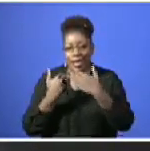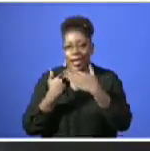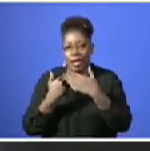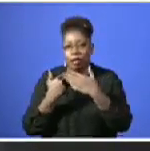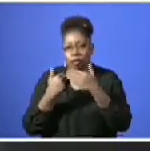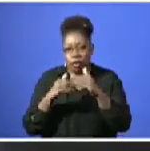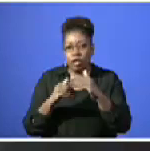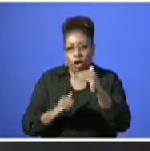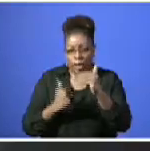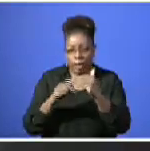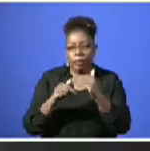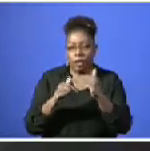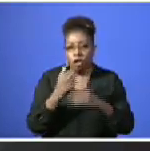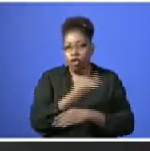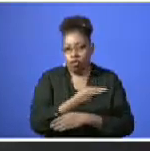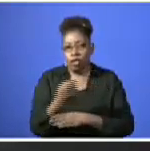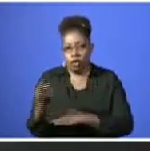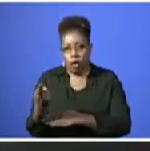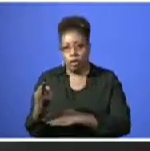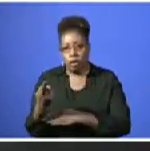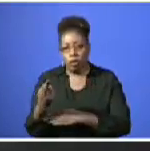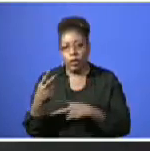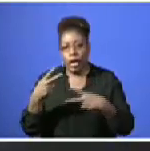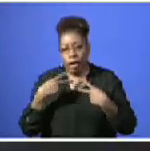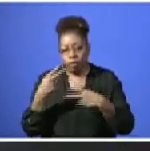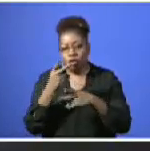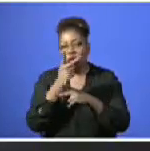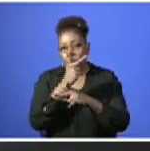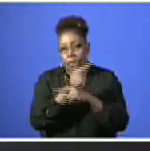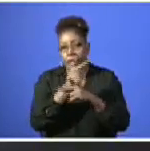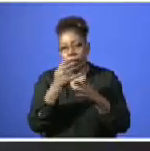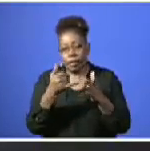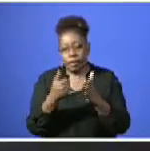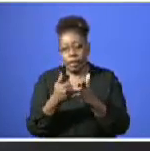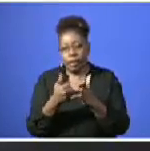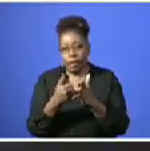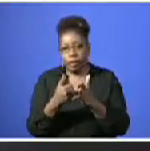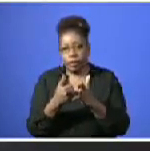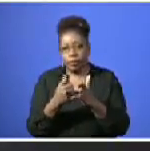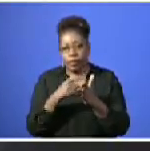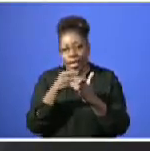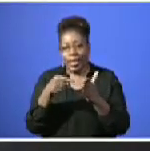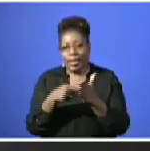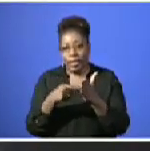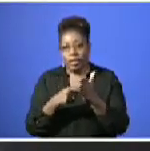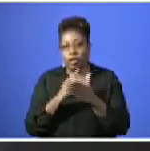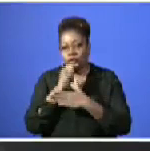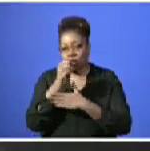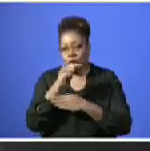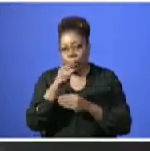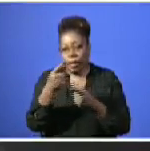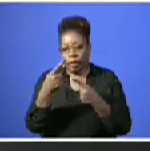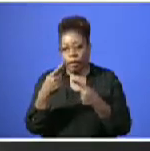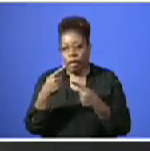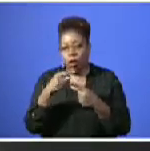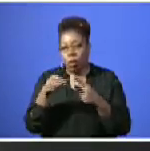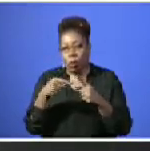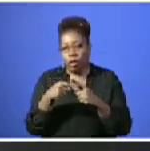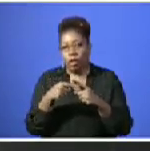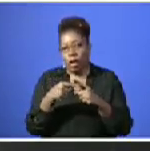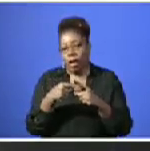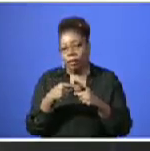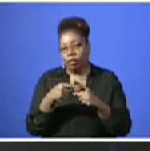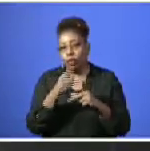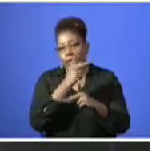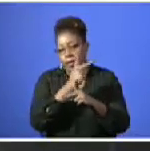obligation to continue to protect our scarce resources. And this is especially true when it comes to guarding